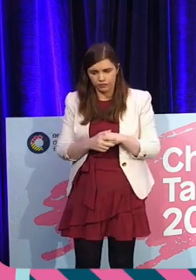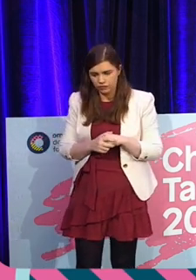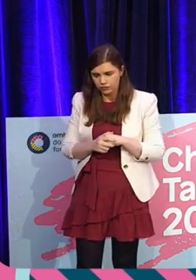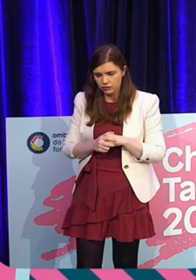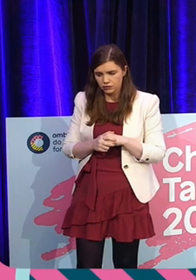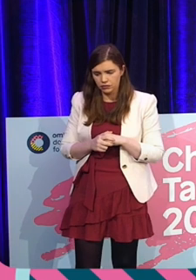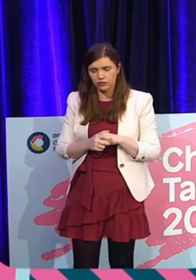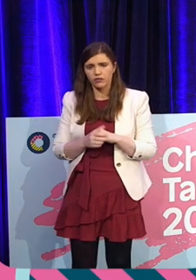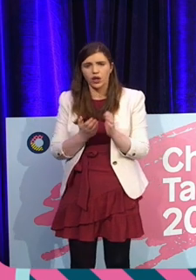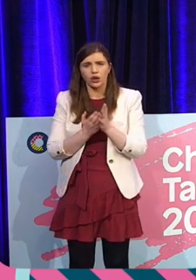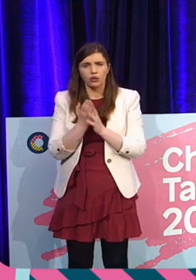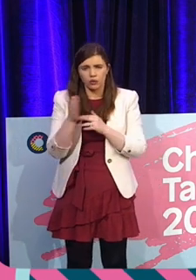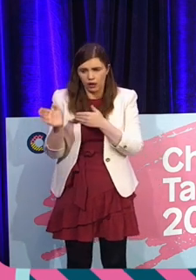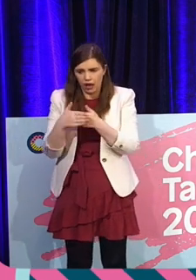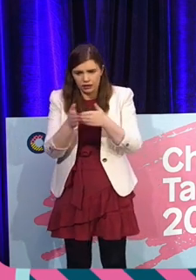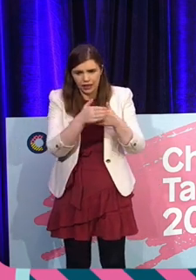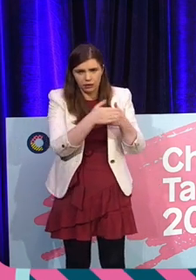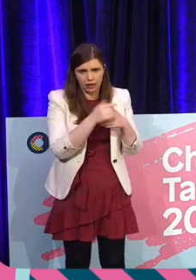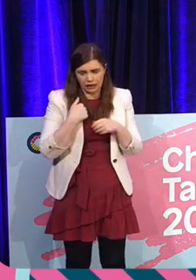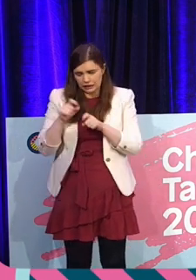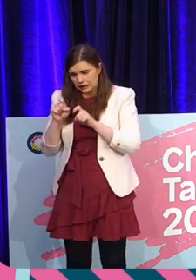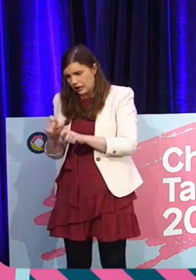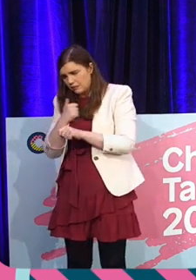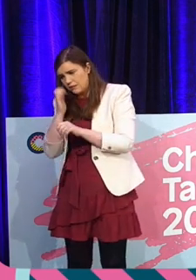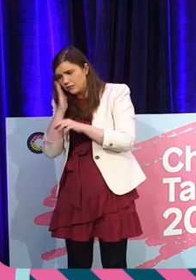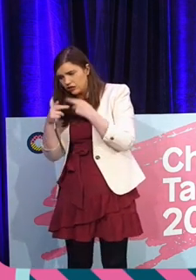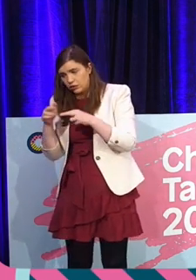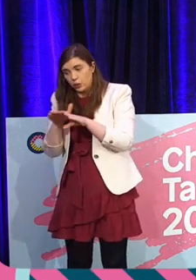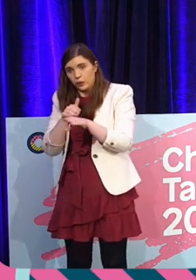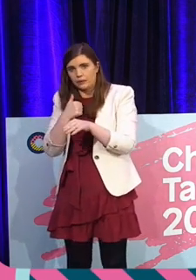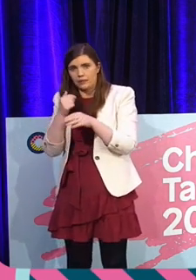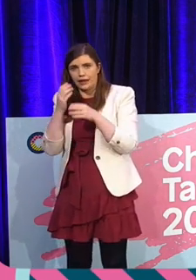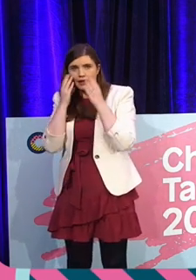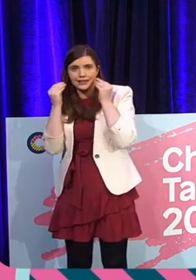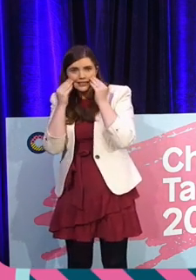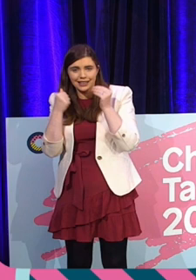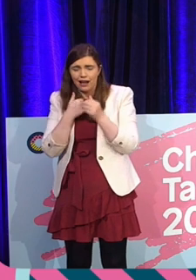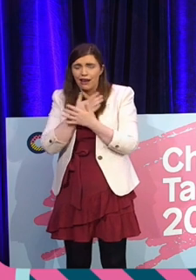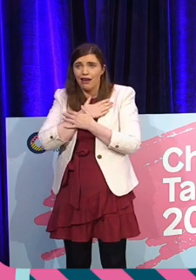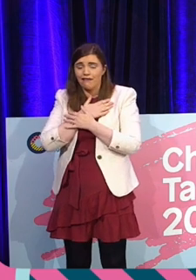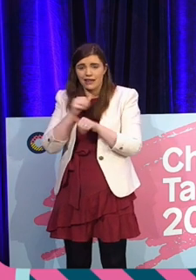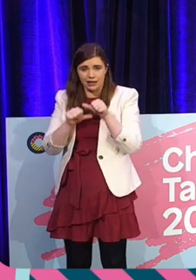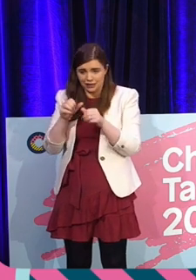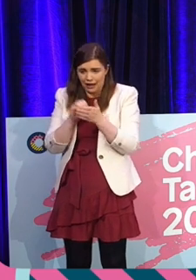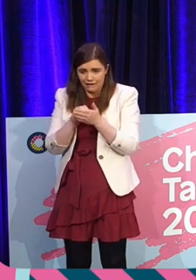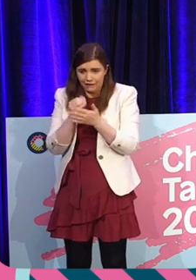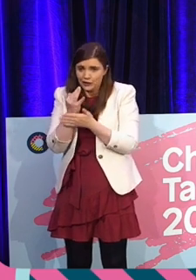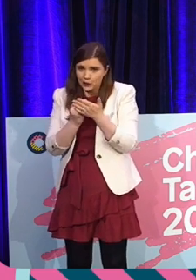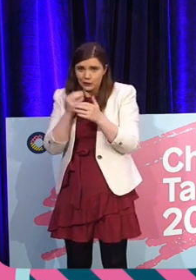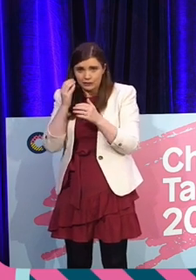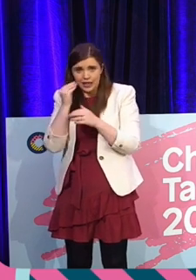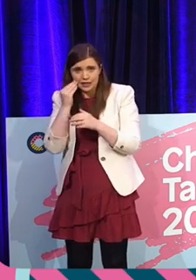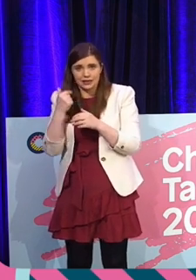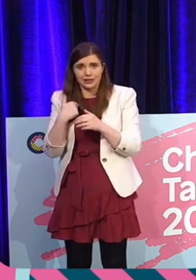During lockdown, I spent all my time in my room with one of my cats. I love animals, and I have quite a few. My